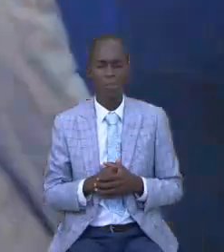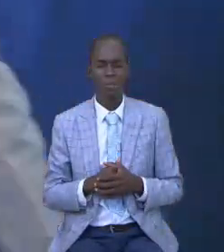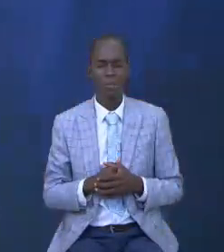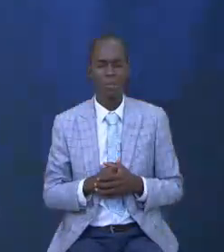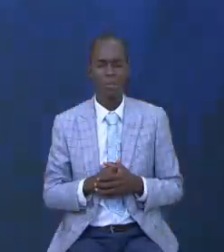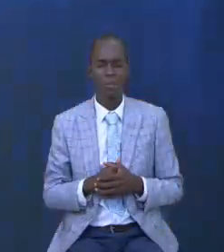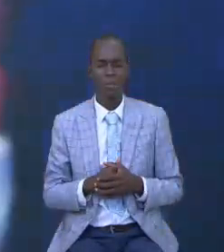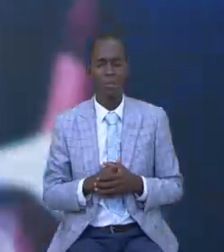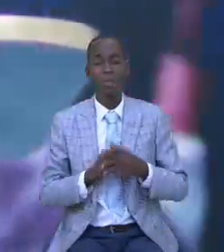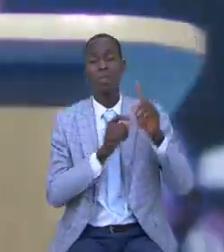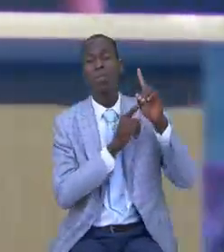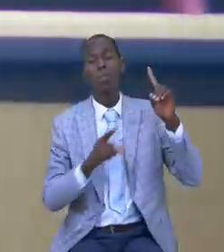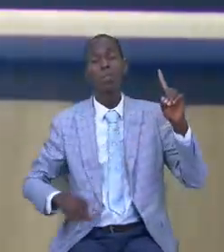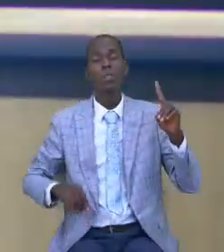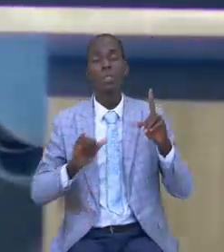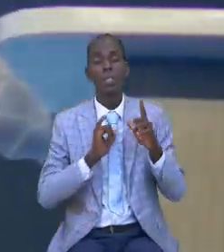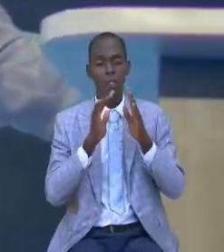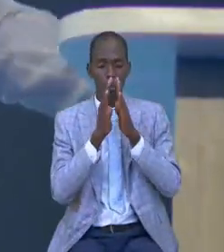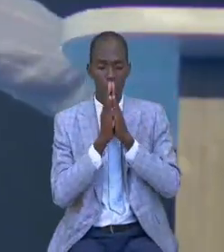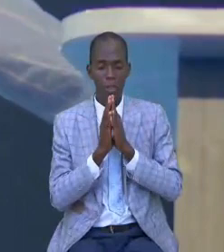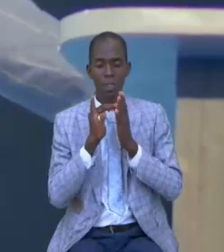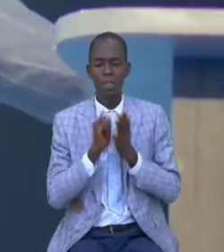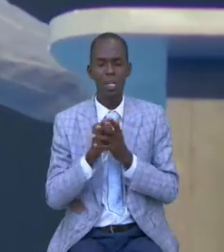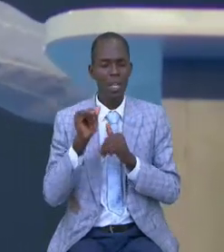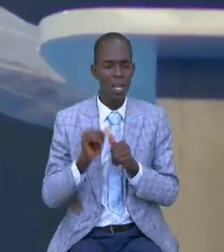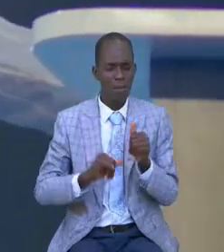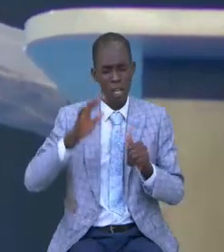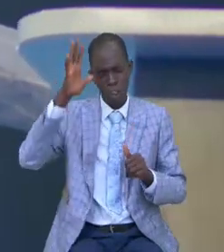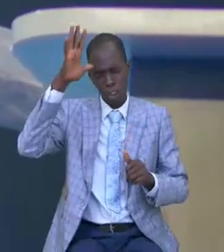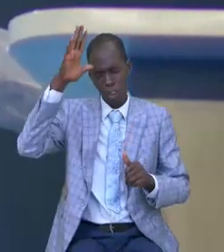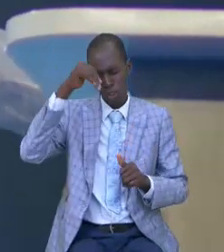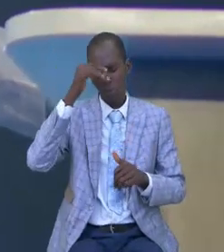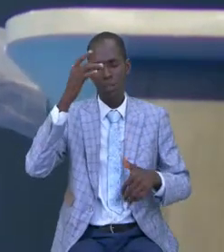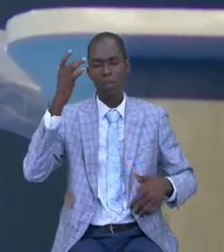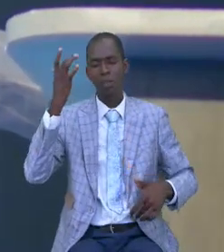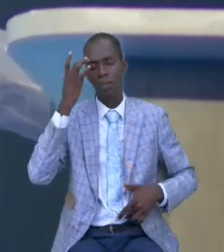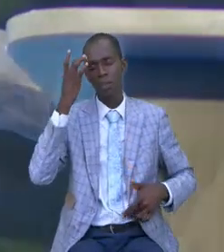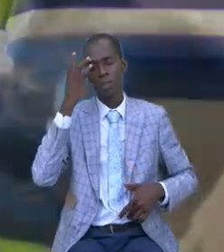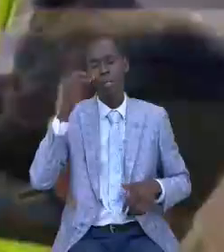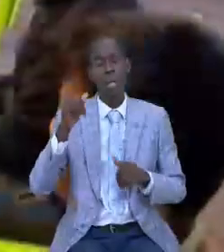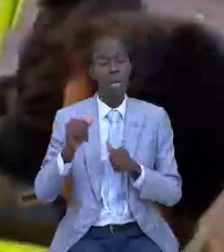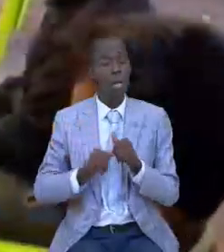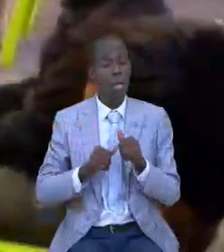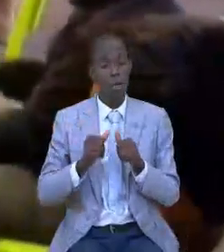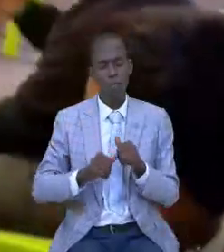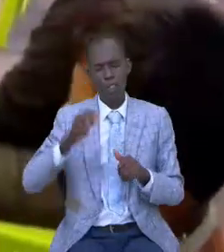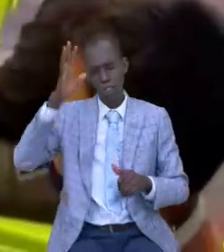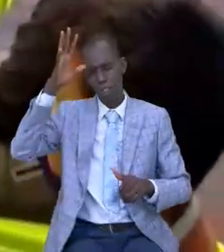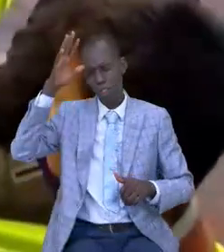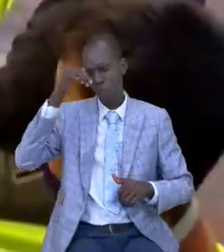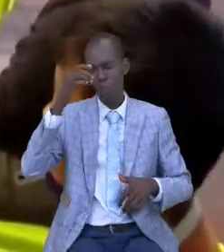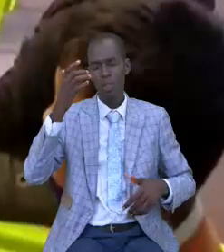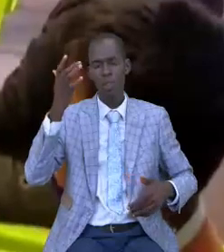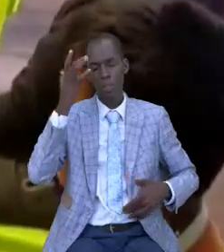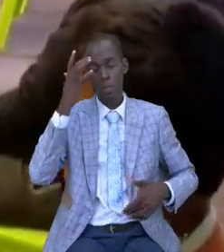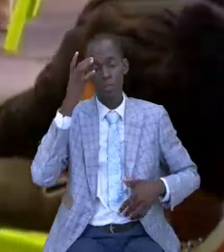Lord, I pray that every stubborn sickness, every stubborn disease,